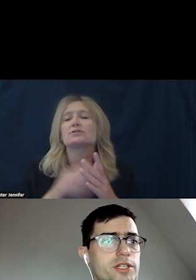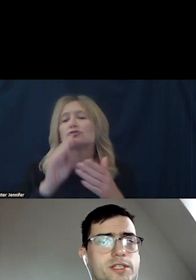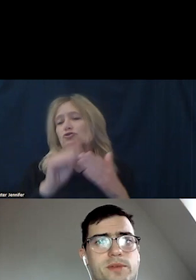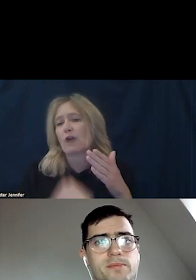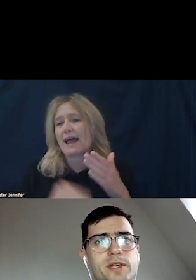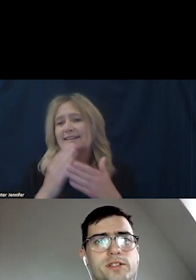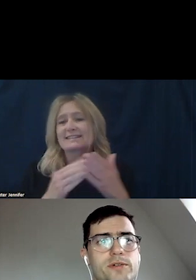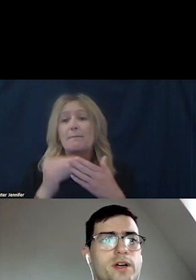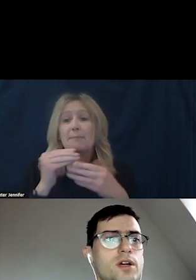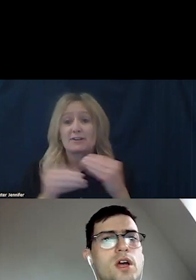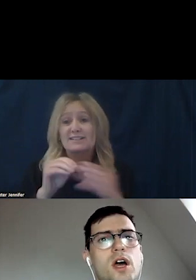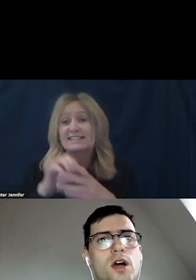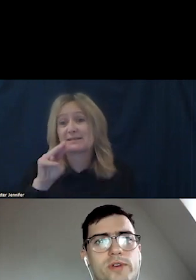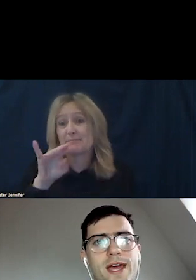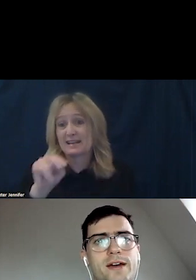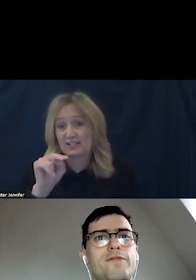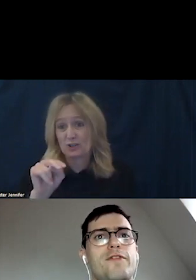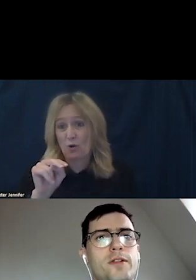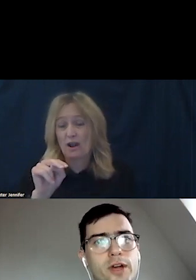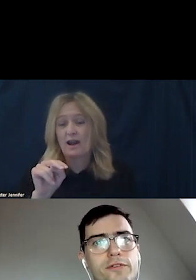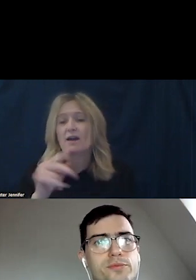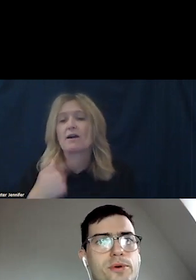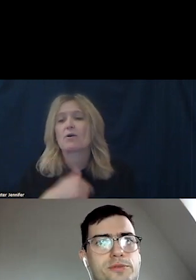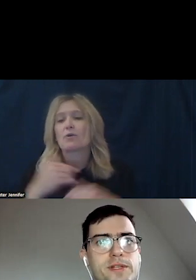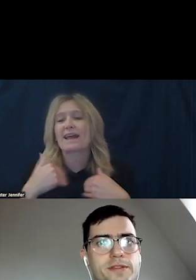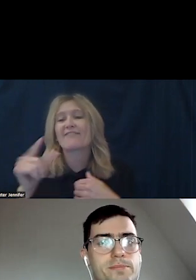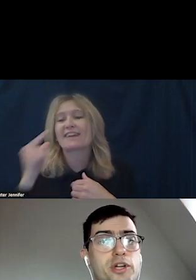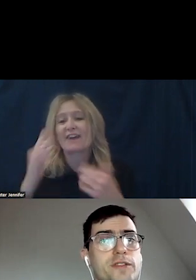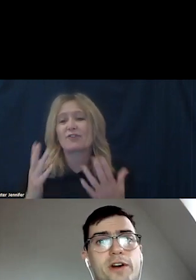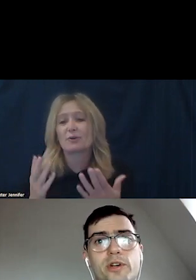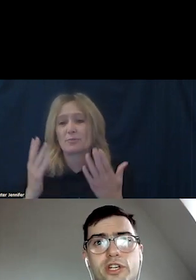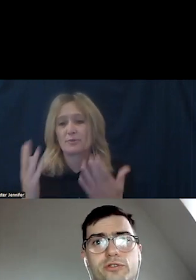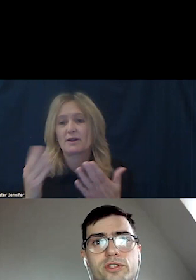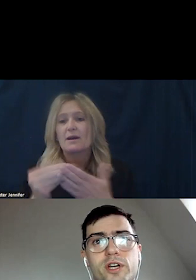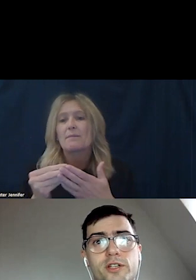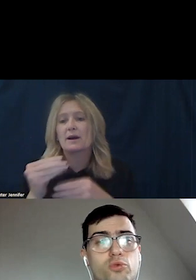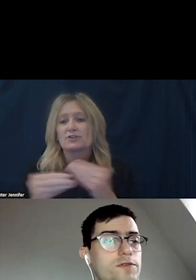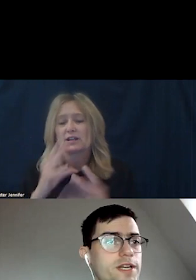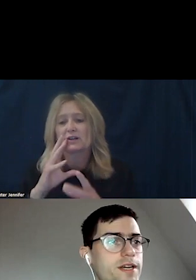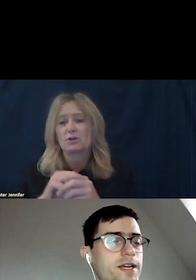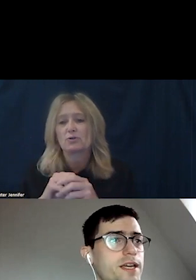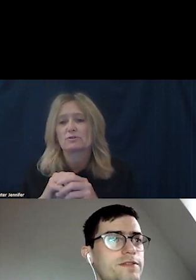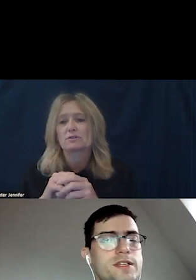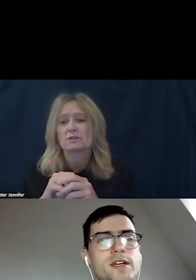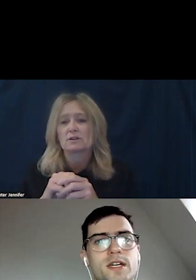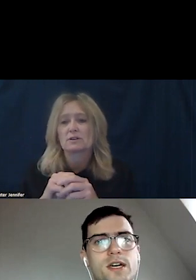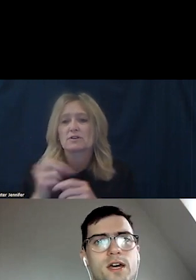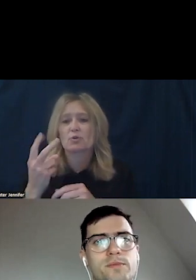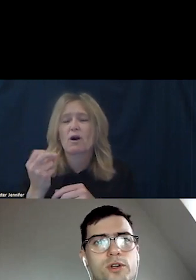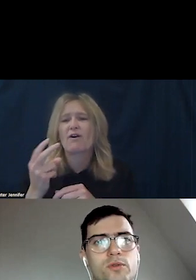proposed budgets in Minnesota. We have the governor's proposed budget there, which includes a 12-cent 988